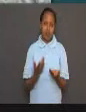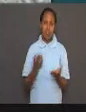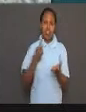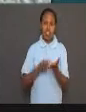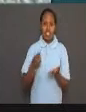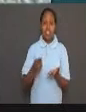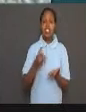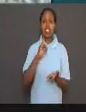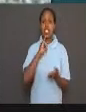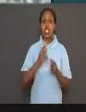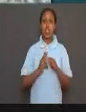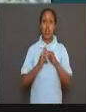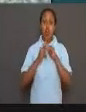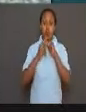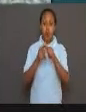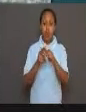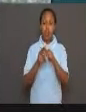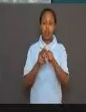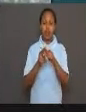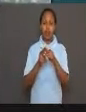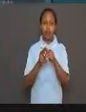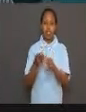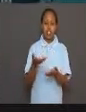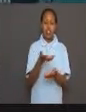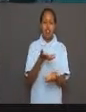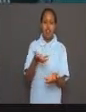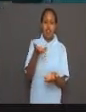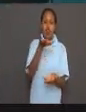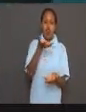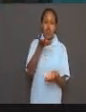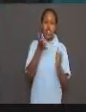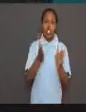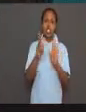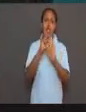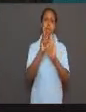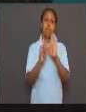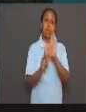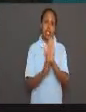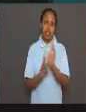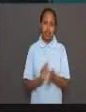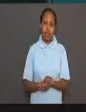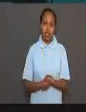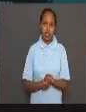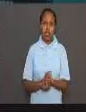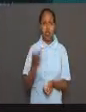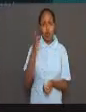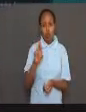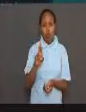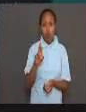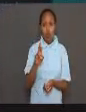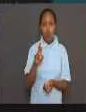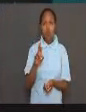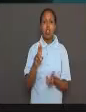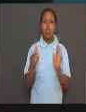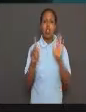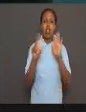This is called the flotation principle, or the